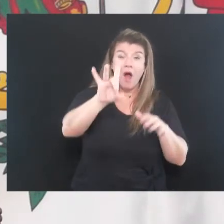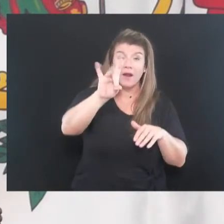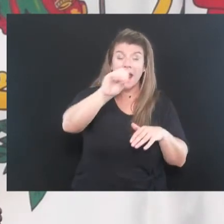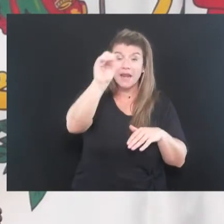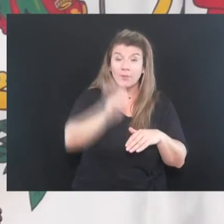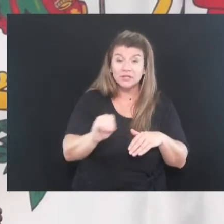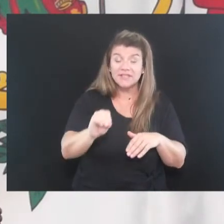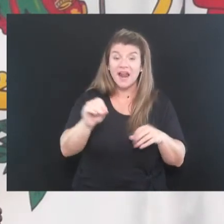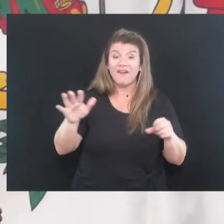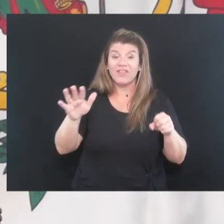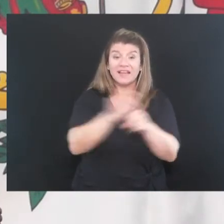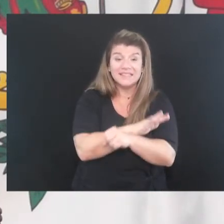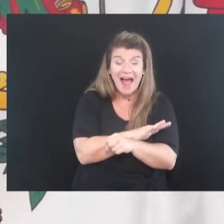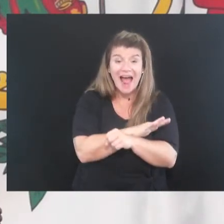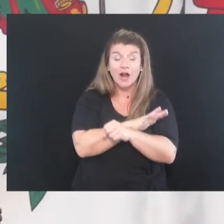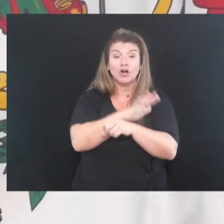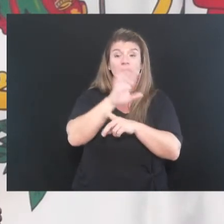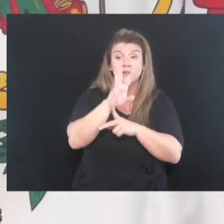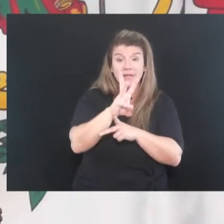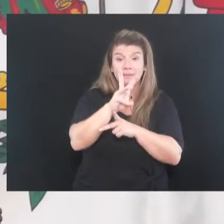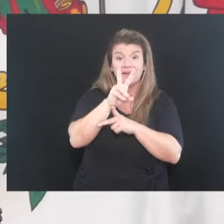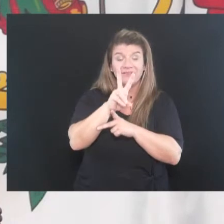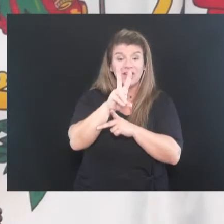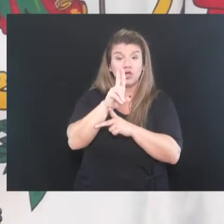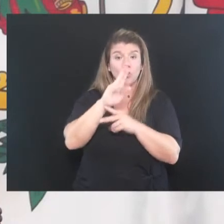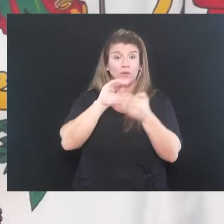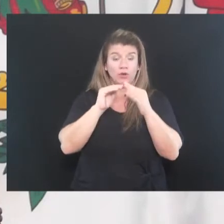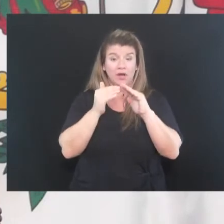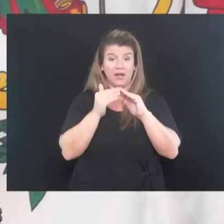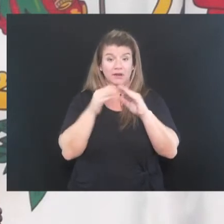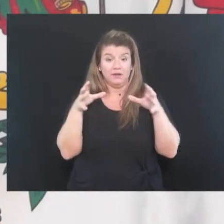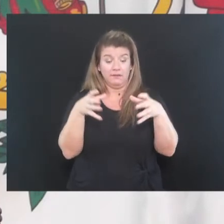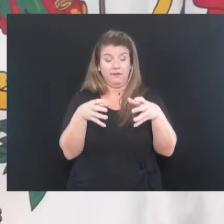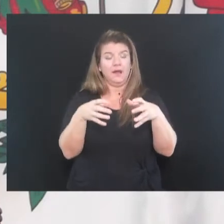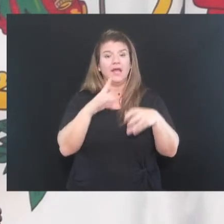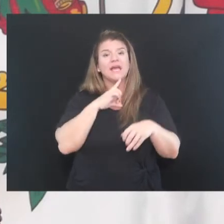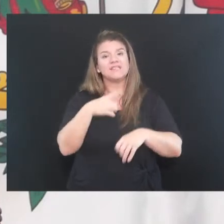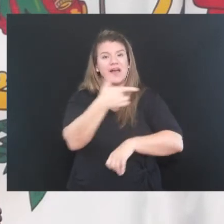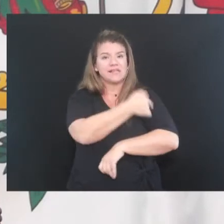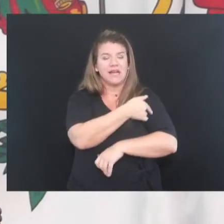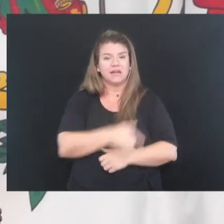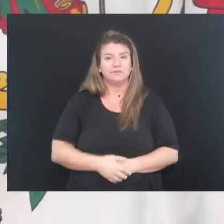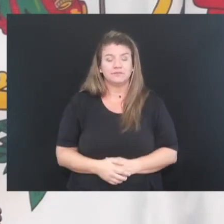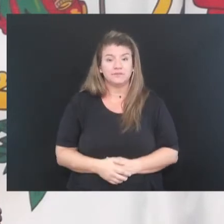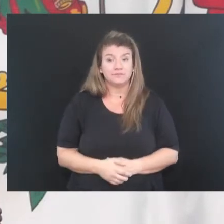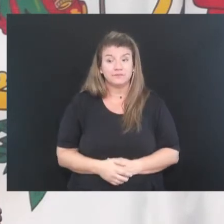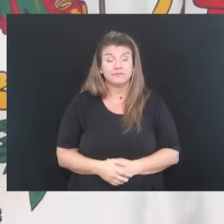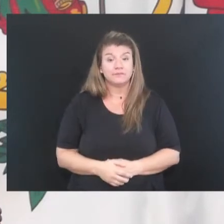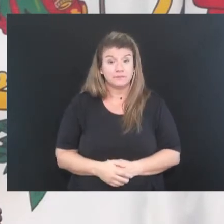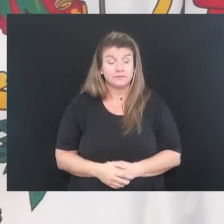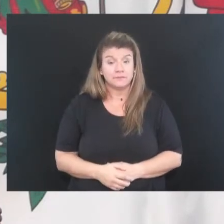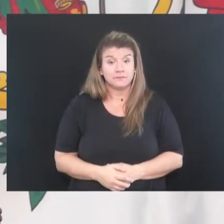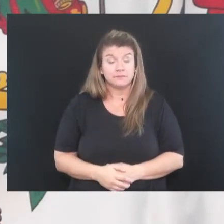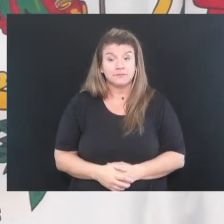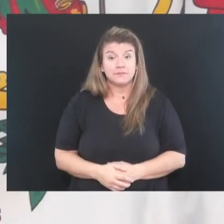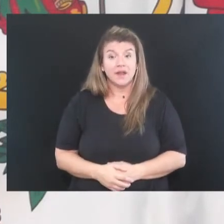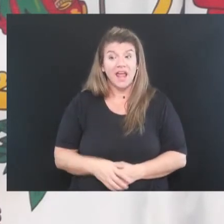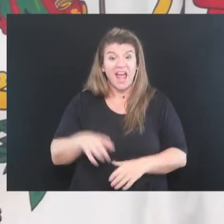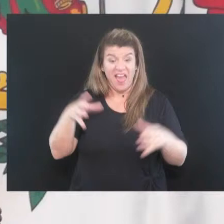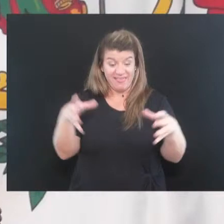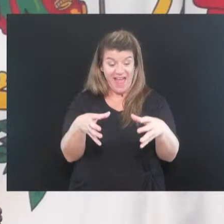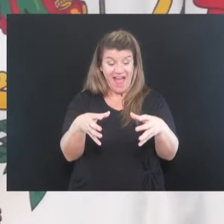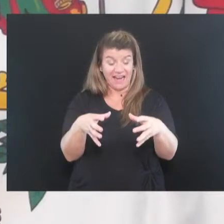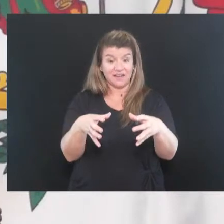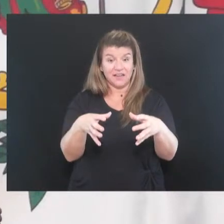the entire WVU community is vaccinated. And with all of that, they have seen